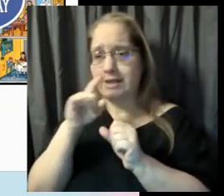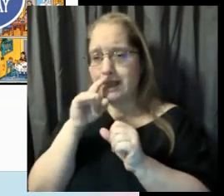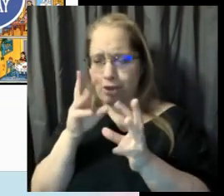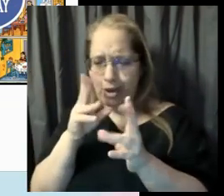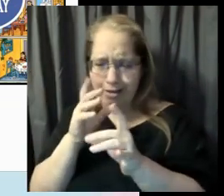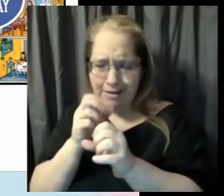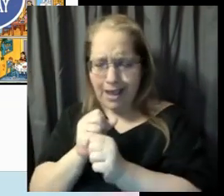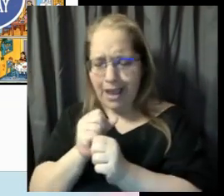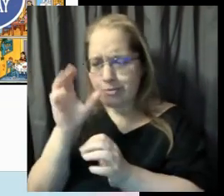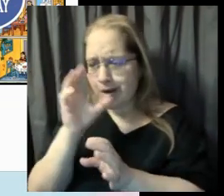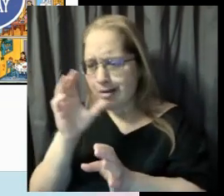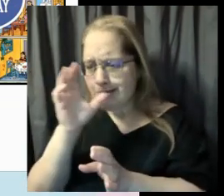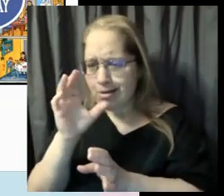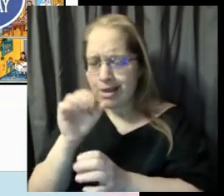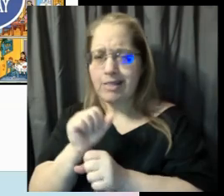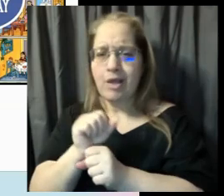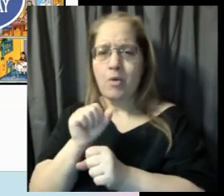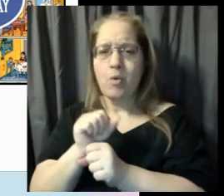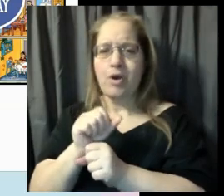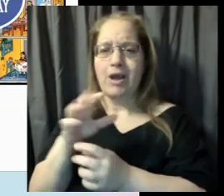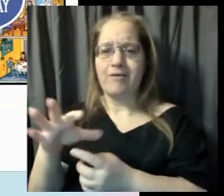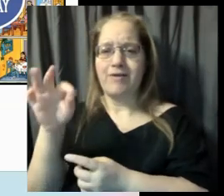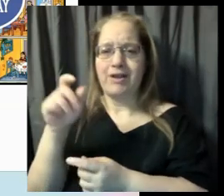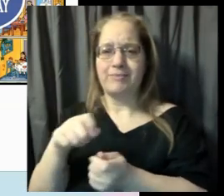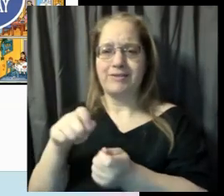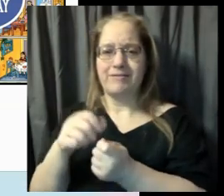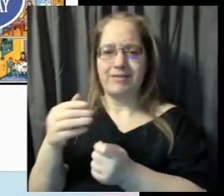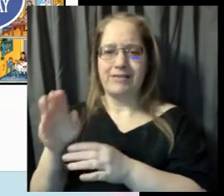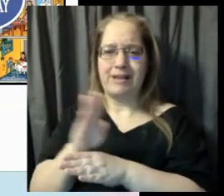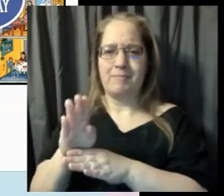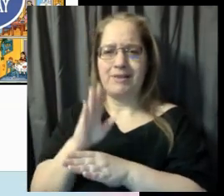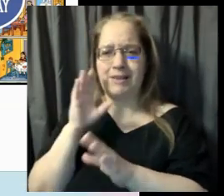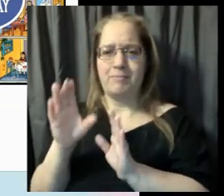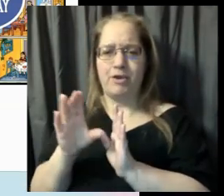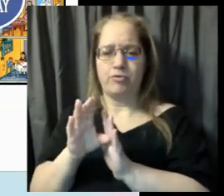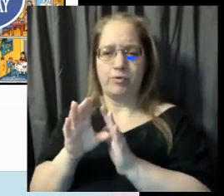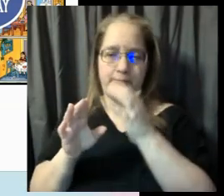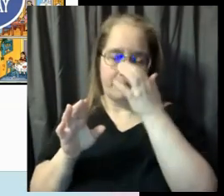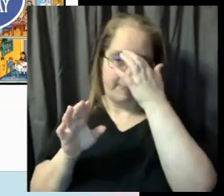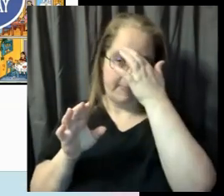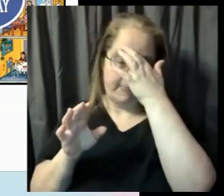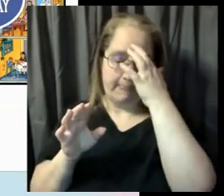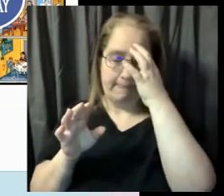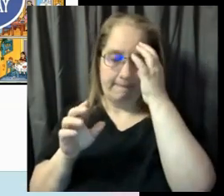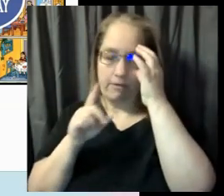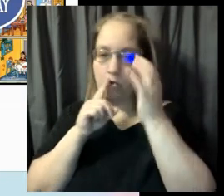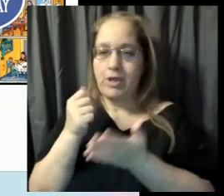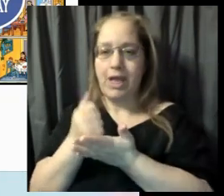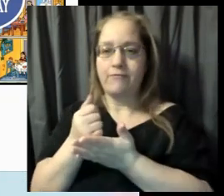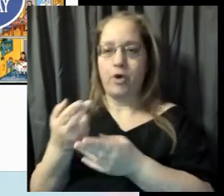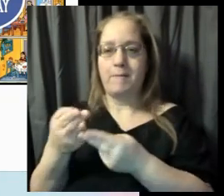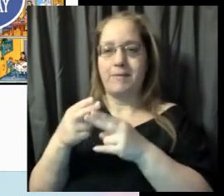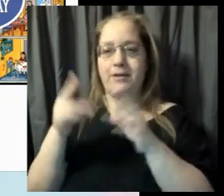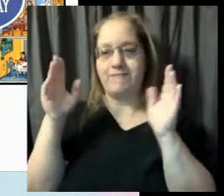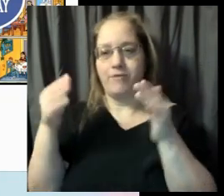while they work on finding those specific items in a busy scene. These are especially helpful for building focus, but more